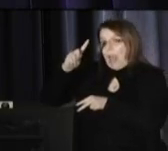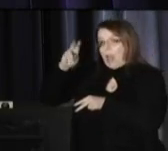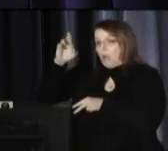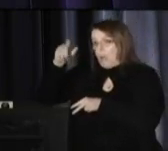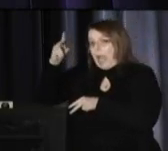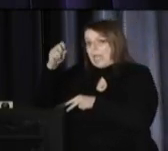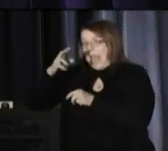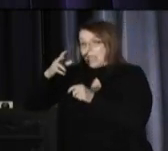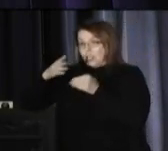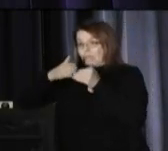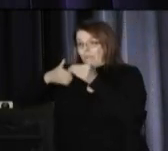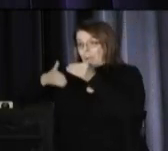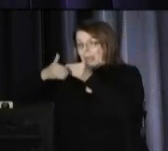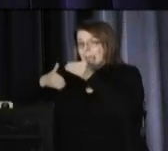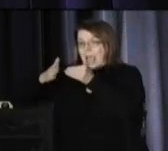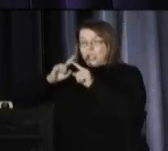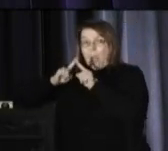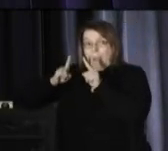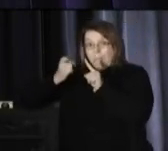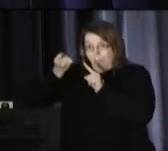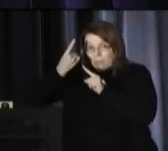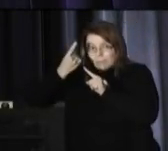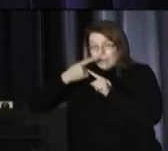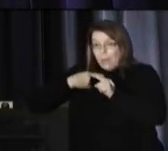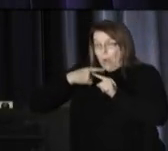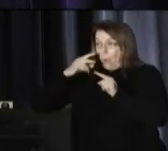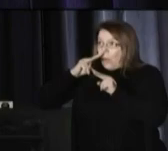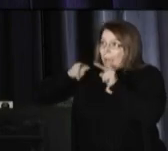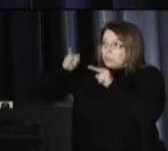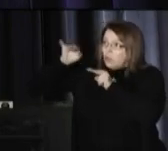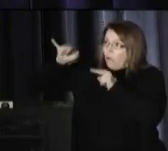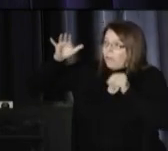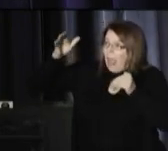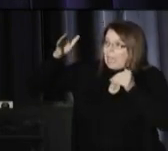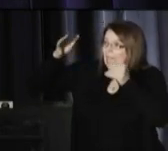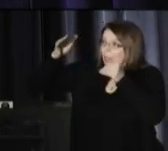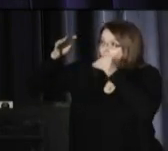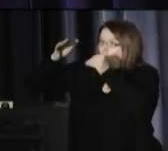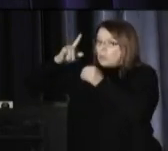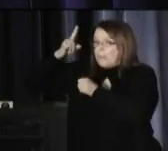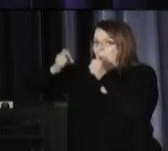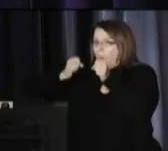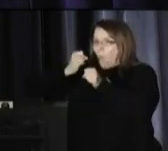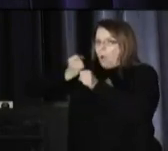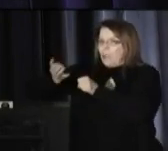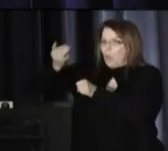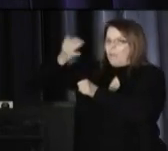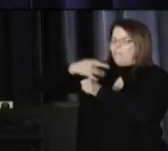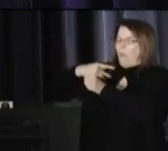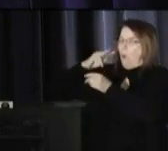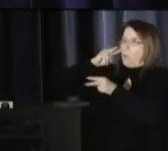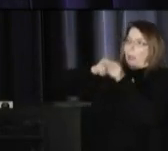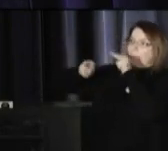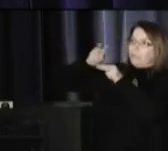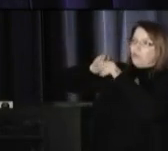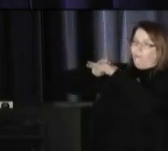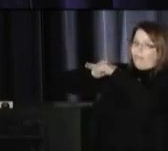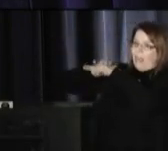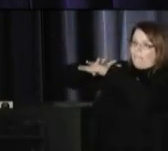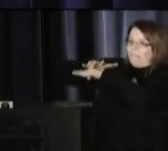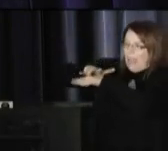this, we observed that star getting close to the black hole about a year before we observed the effects on the black hole."